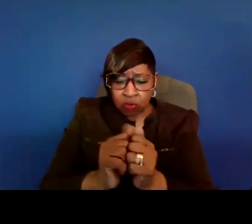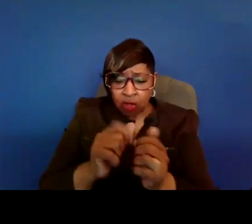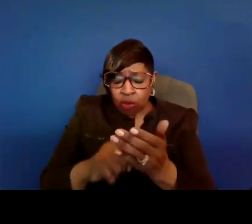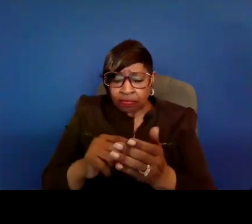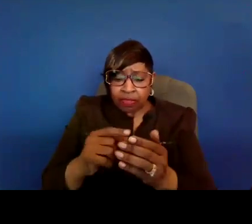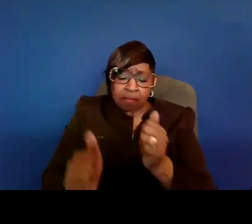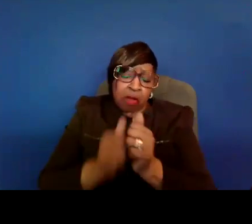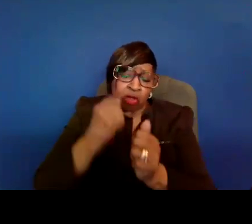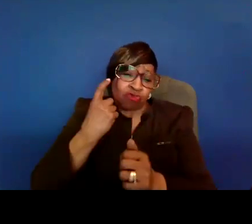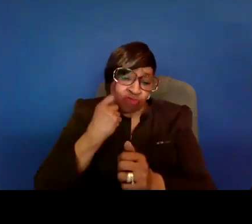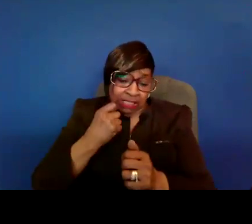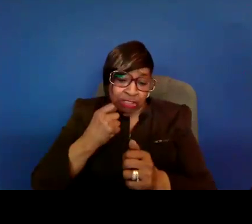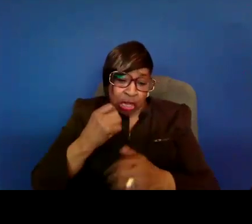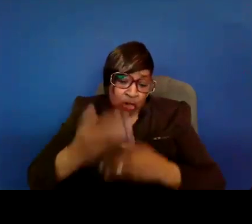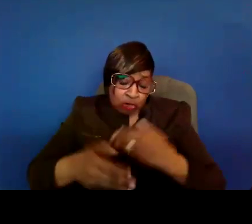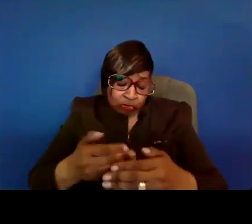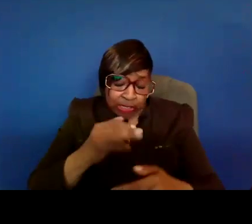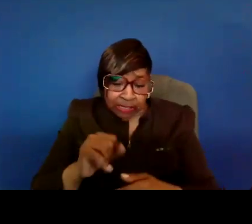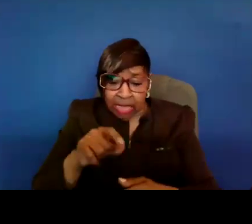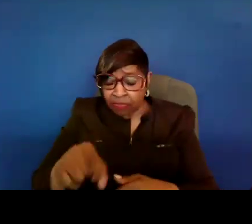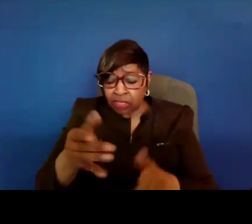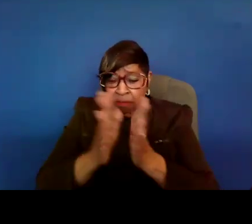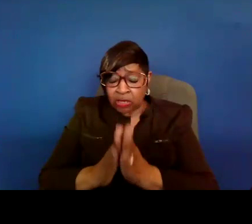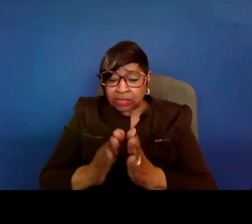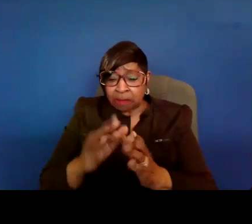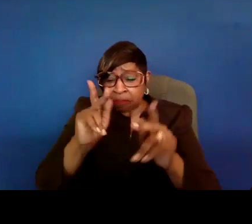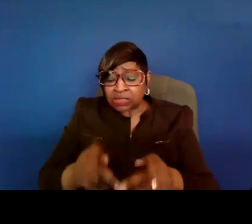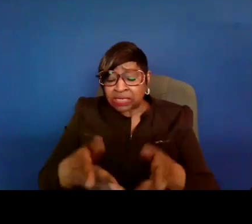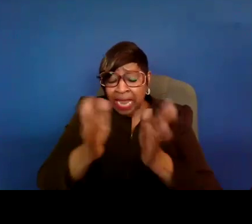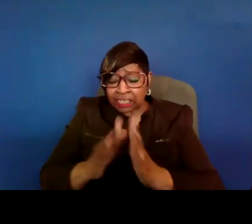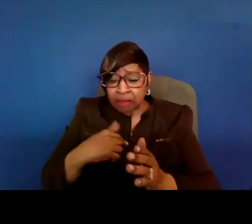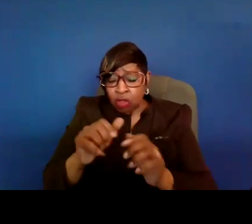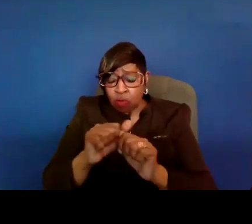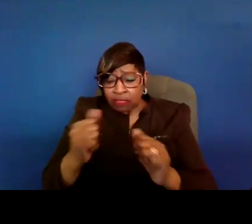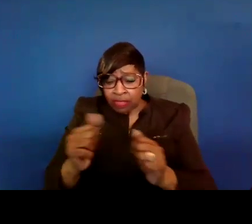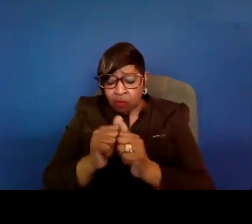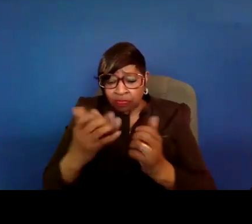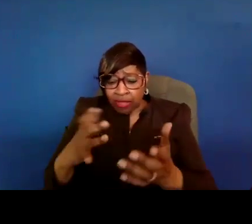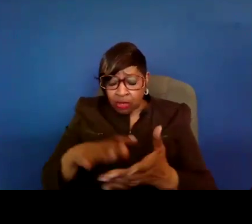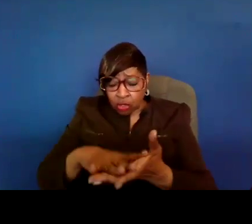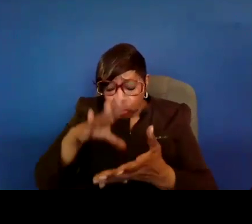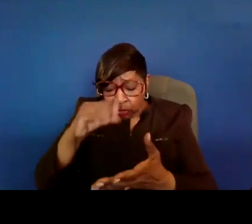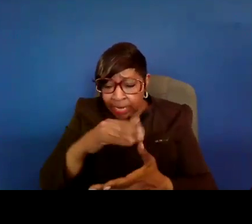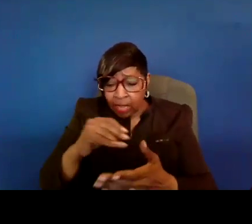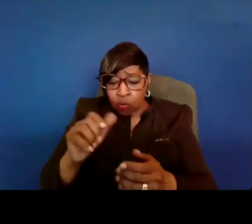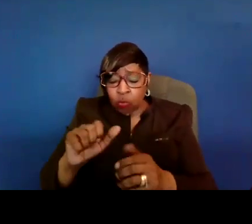And again, this person is asking it without taking away from that time dedicated to creative